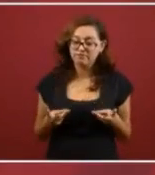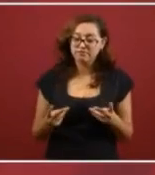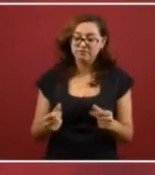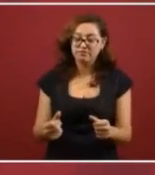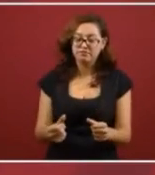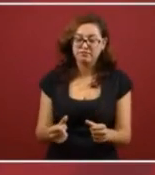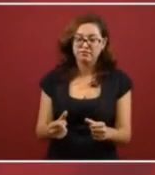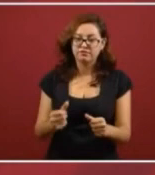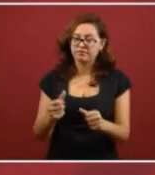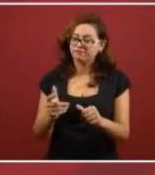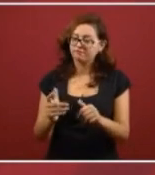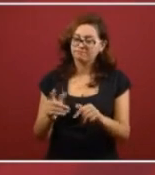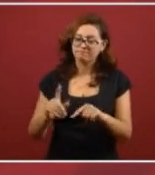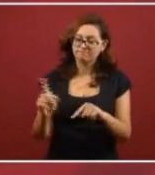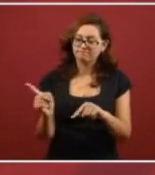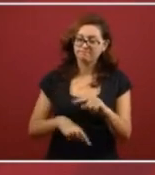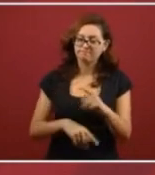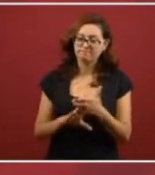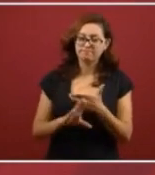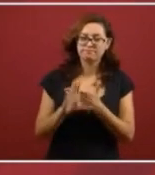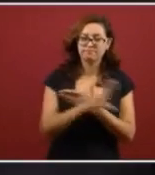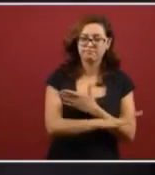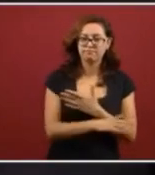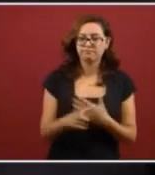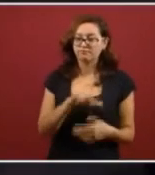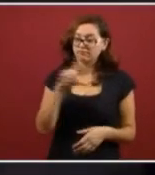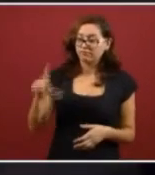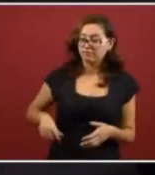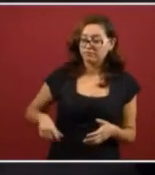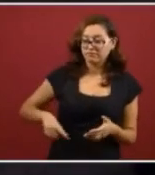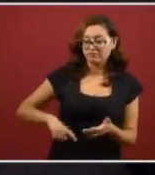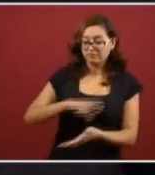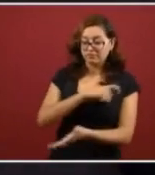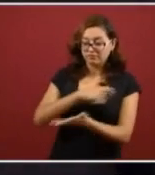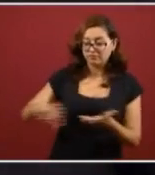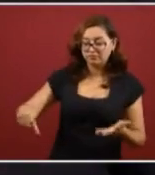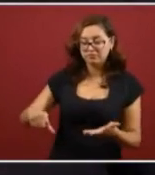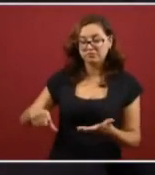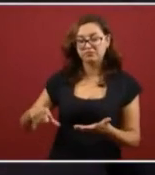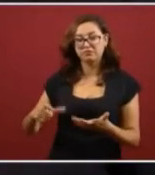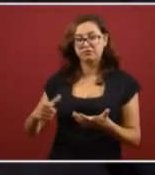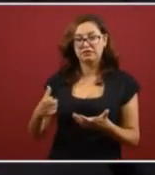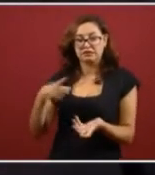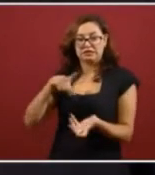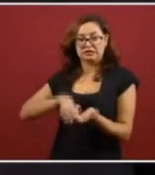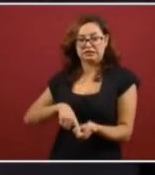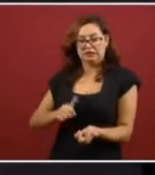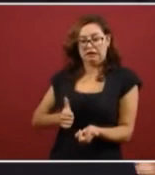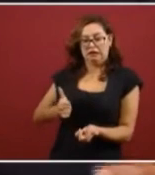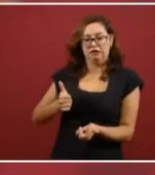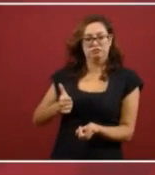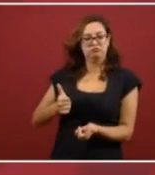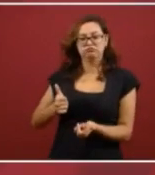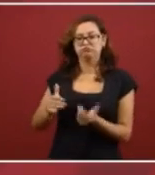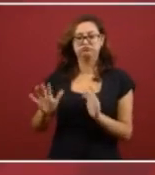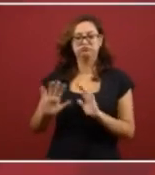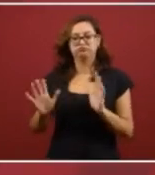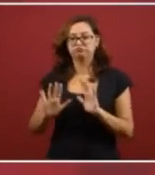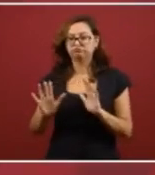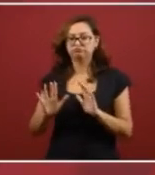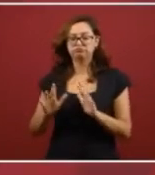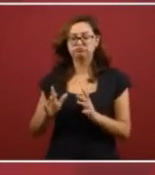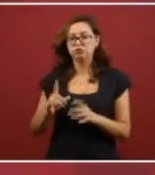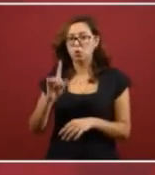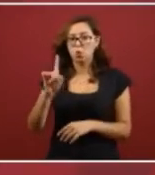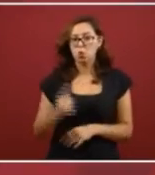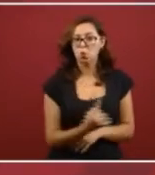permit corruption in purchases of the government. So we took the decision centralizar las